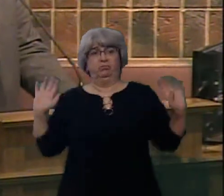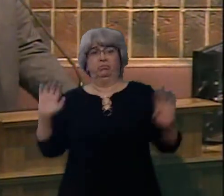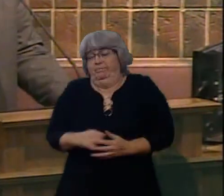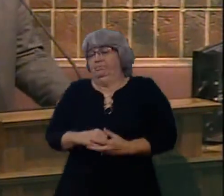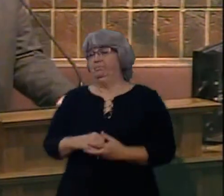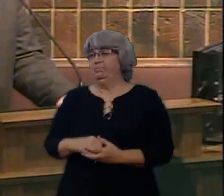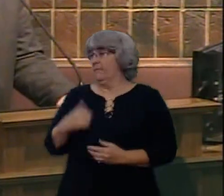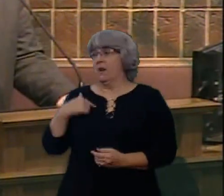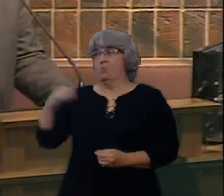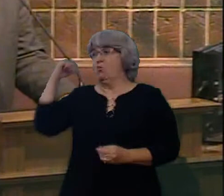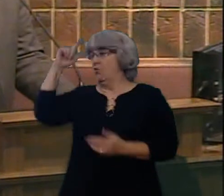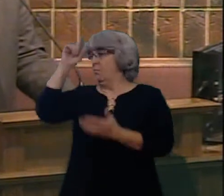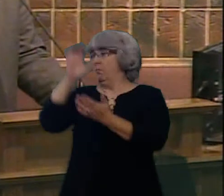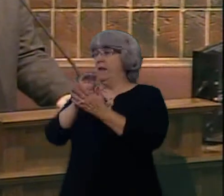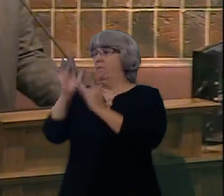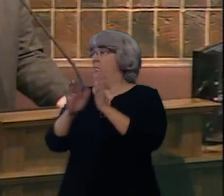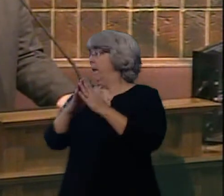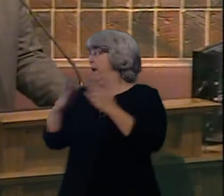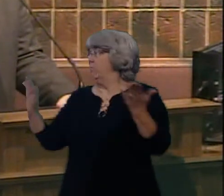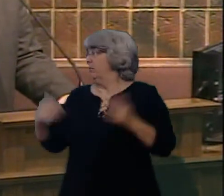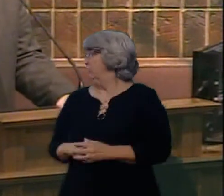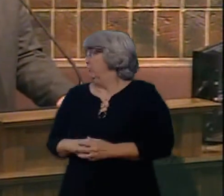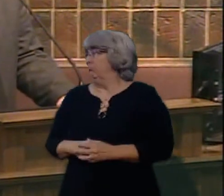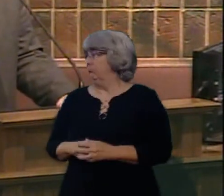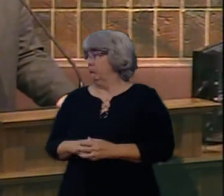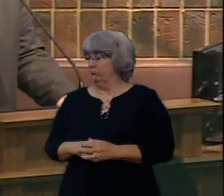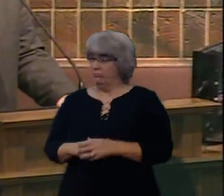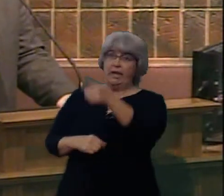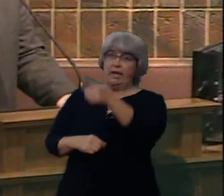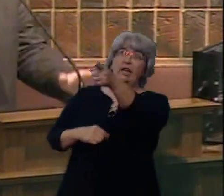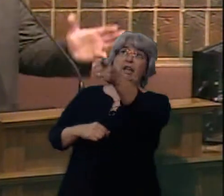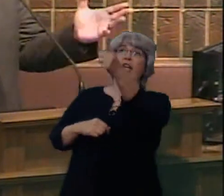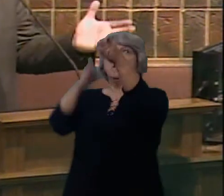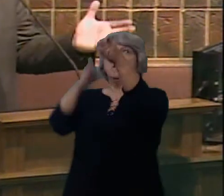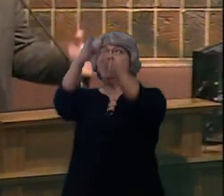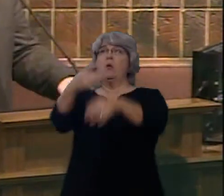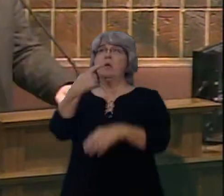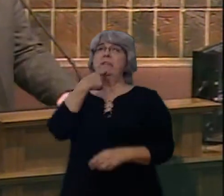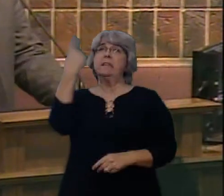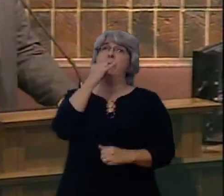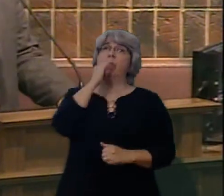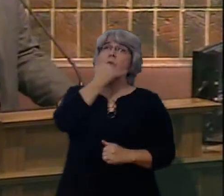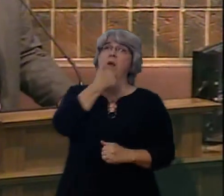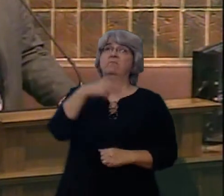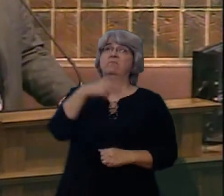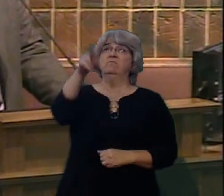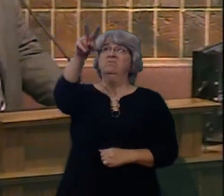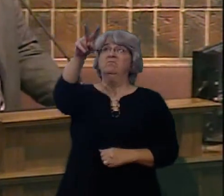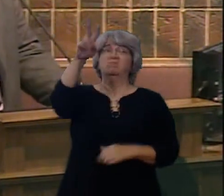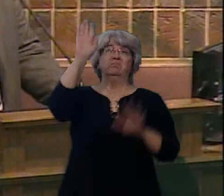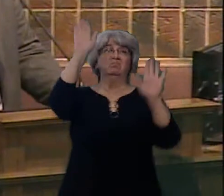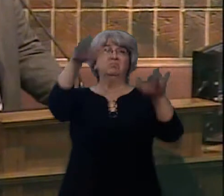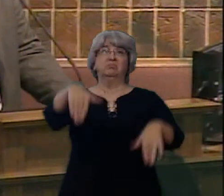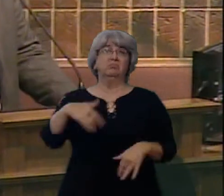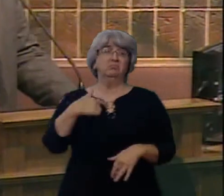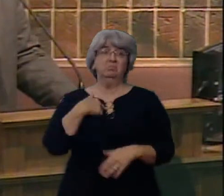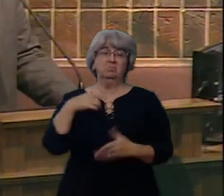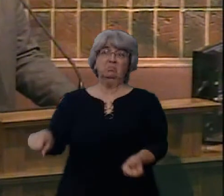the Bible because I heard this person say something that was false. Now, that's an extreme example right there,